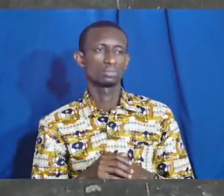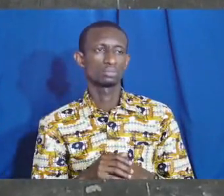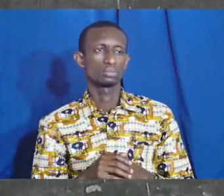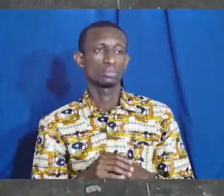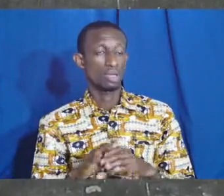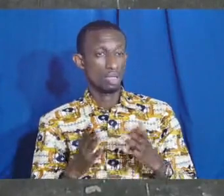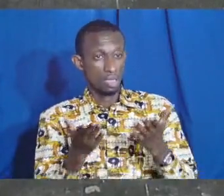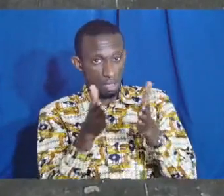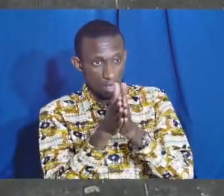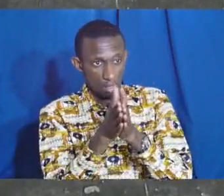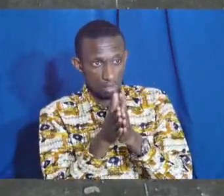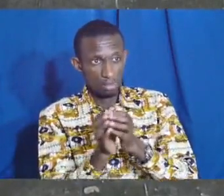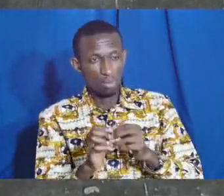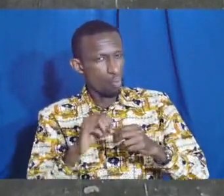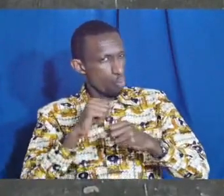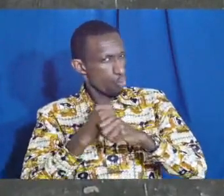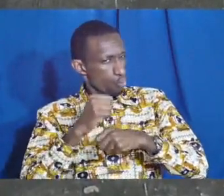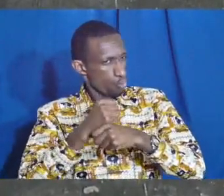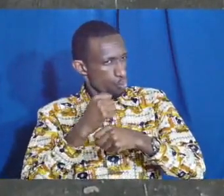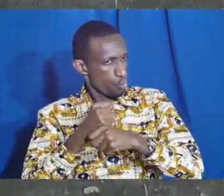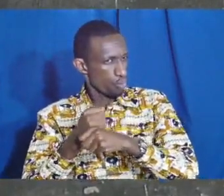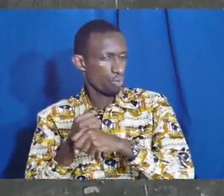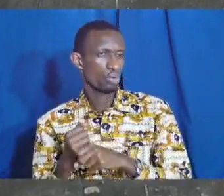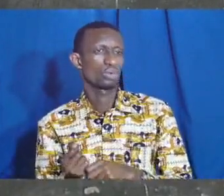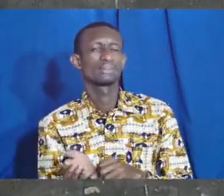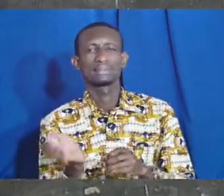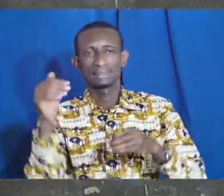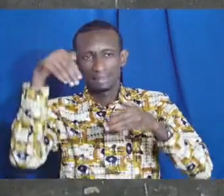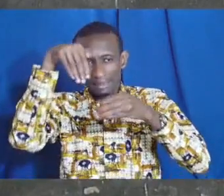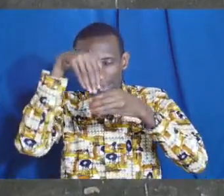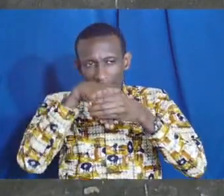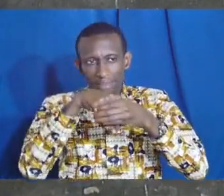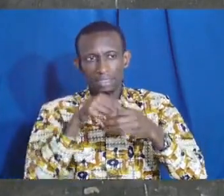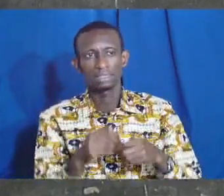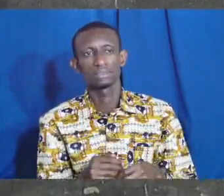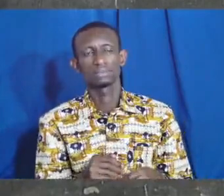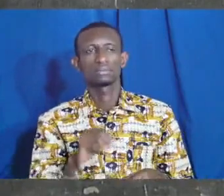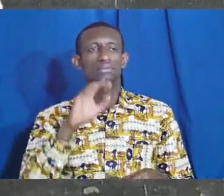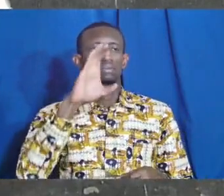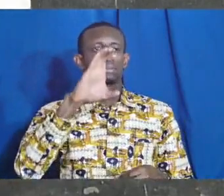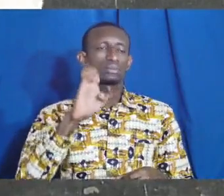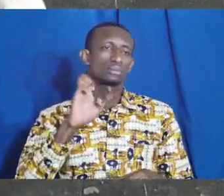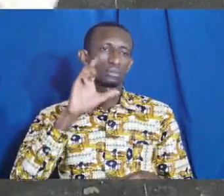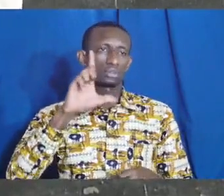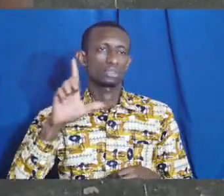and work inside the cell.